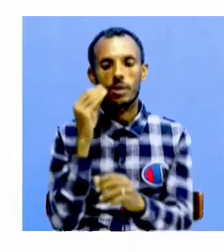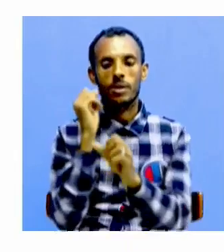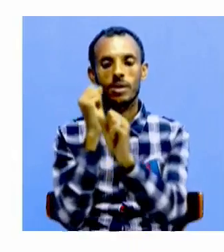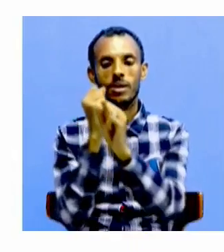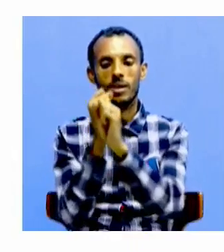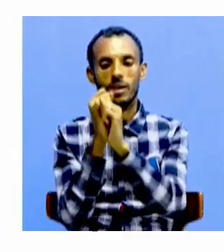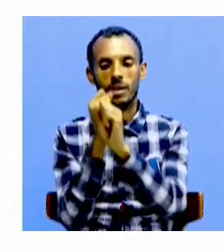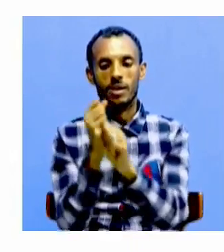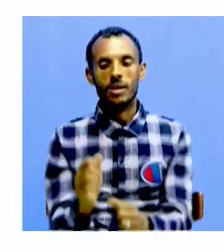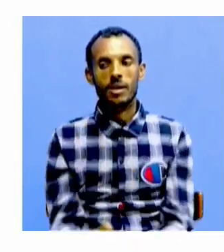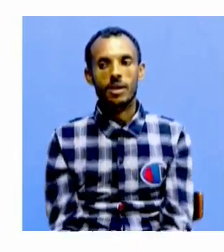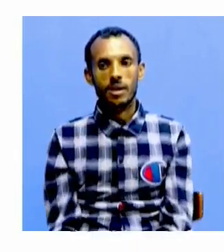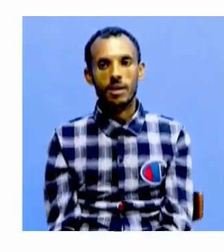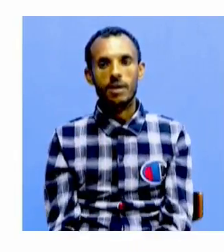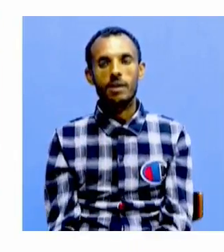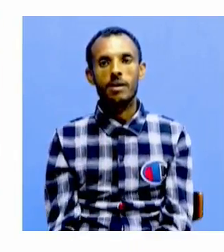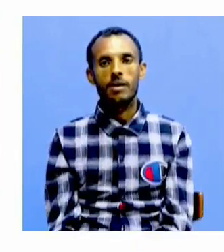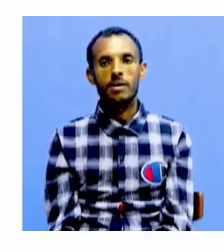Homework.